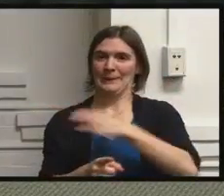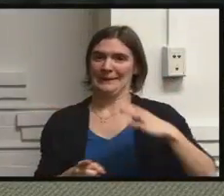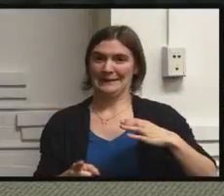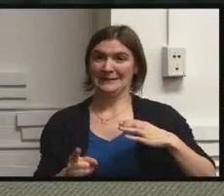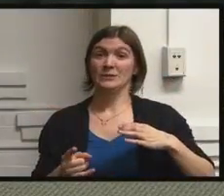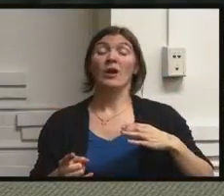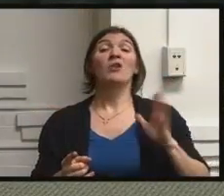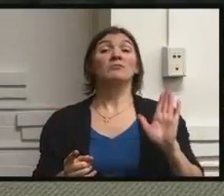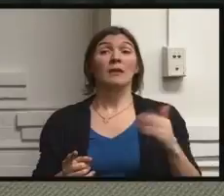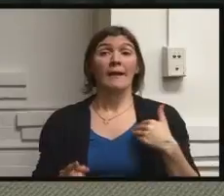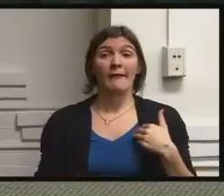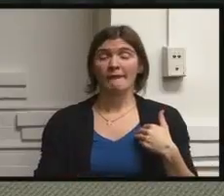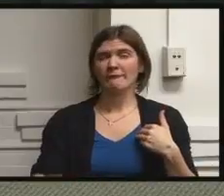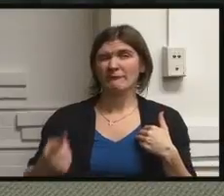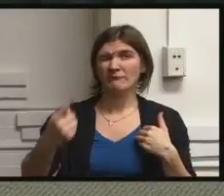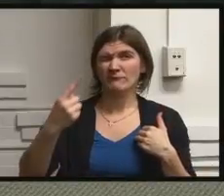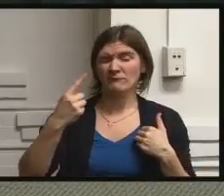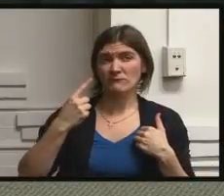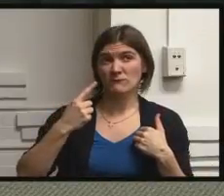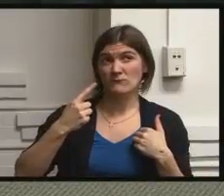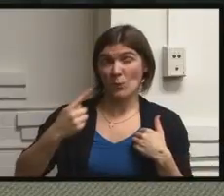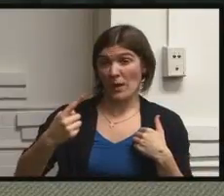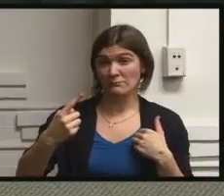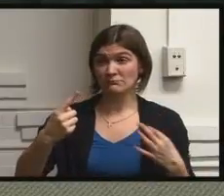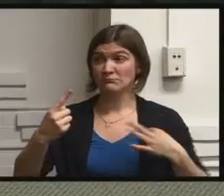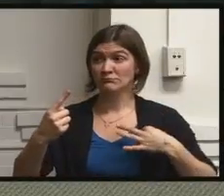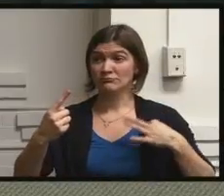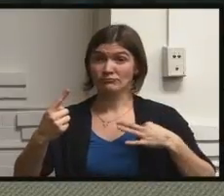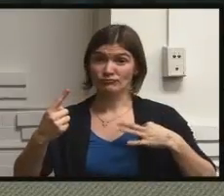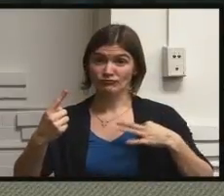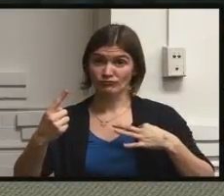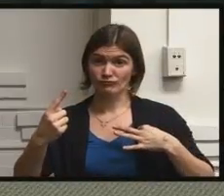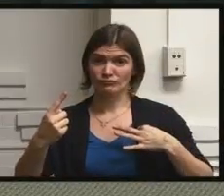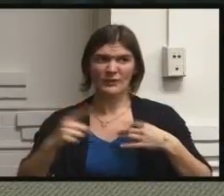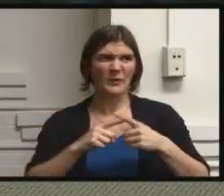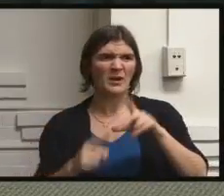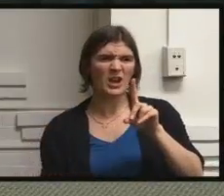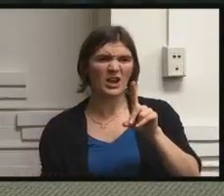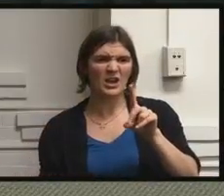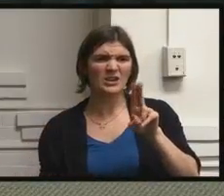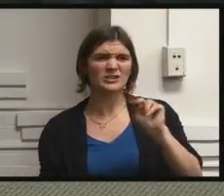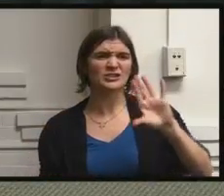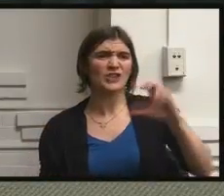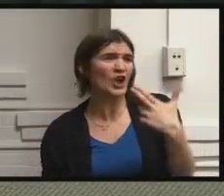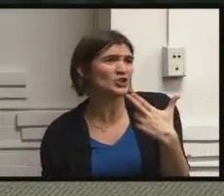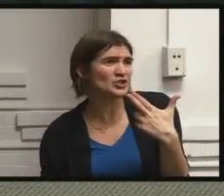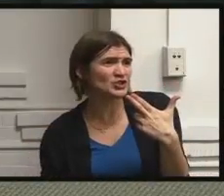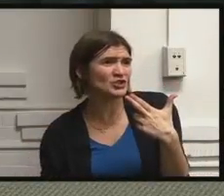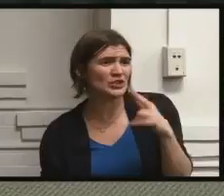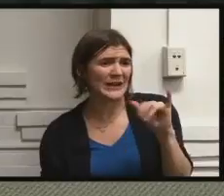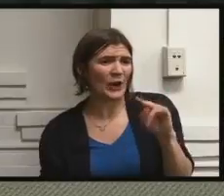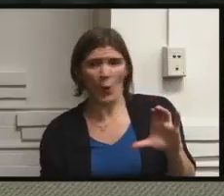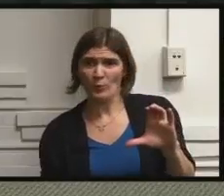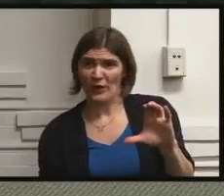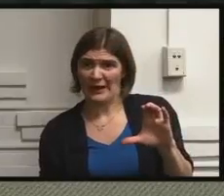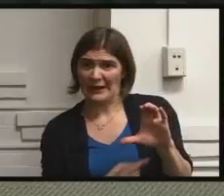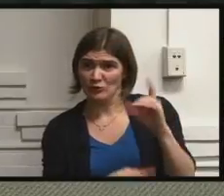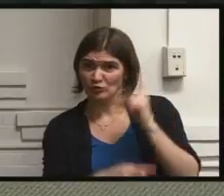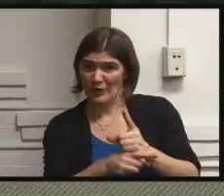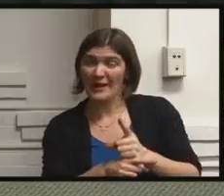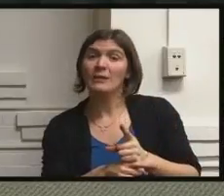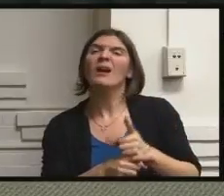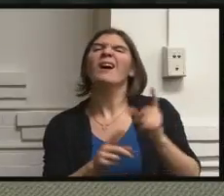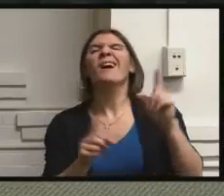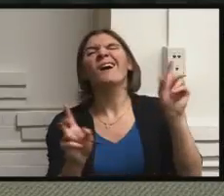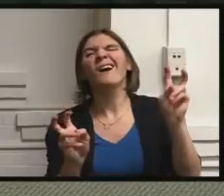Under liquor commissioners, we have an application from, is it Dunch? Yes. Dunch Inc., which is